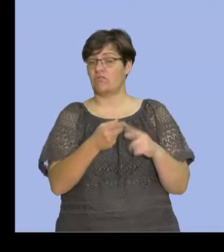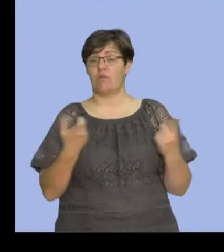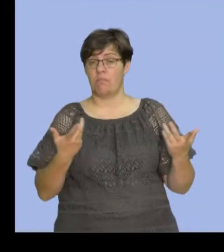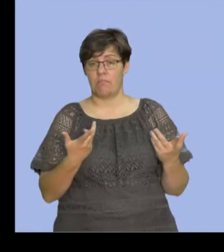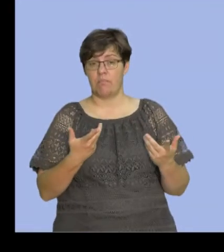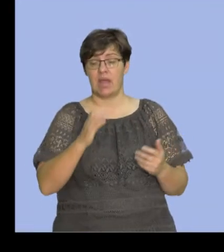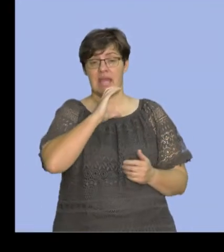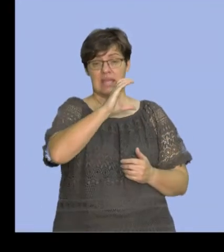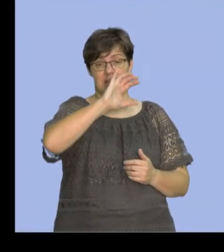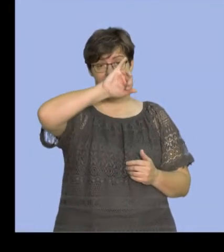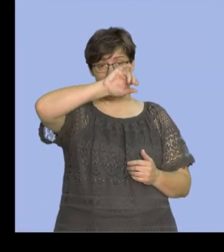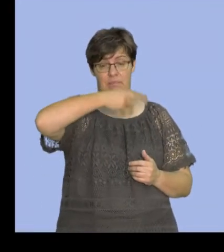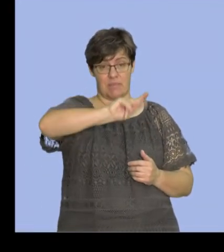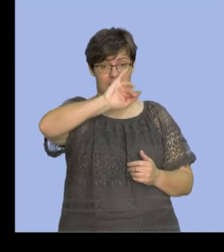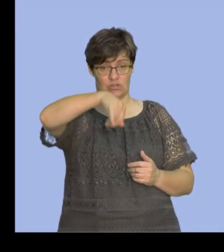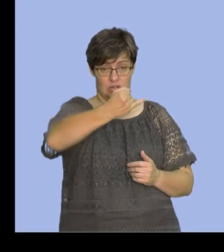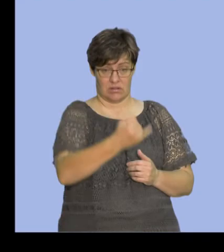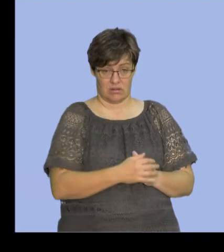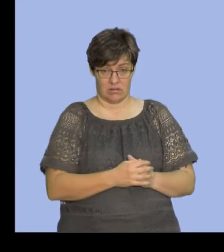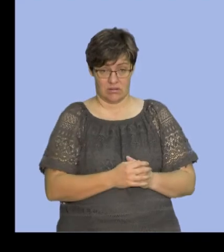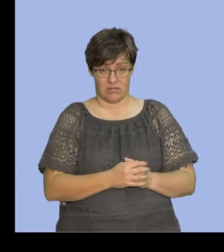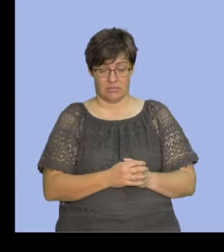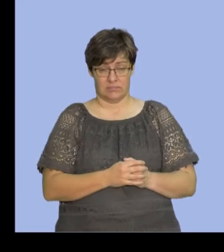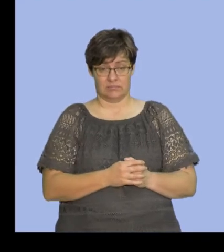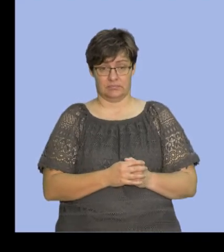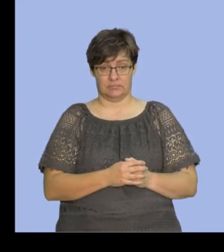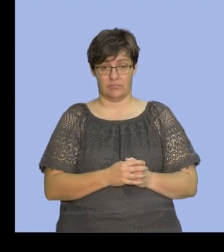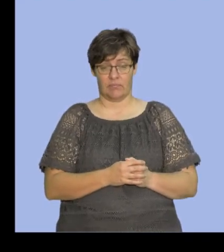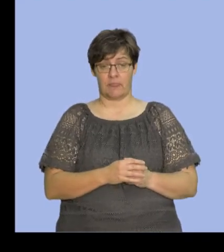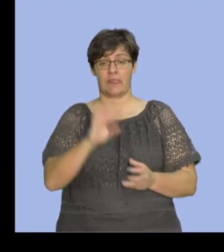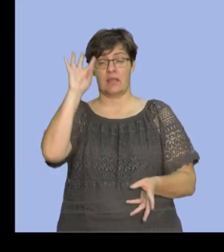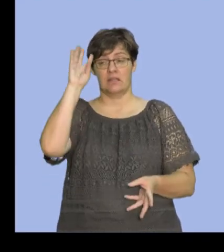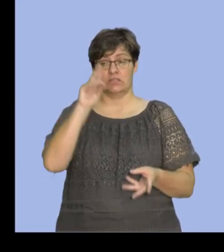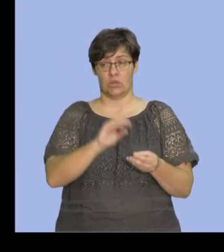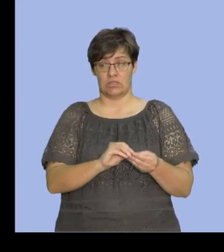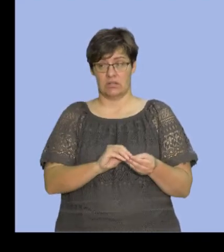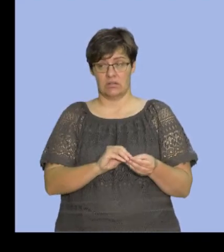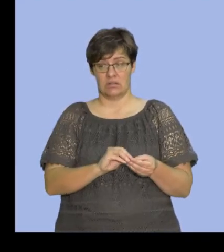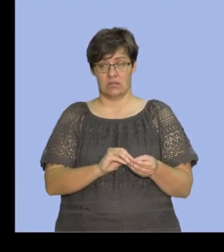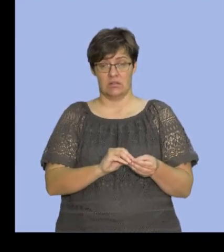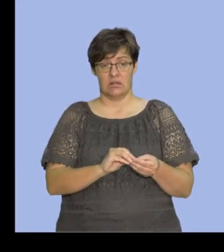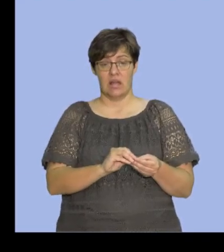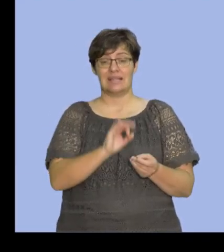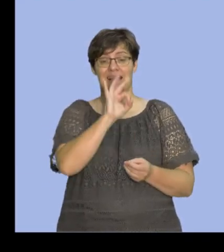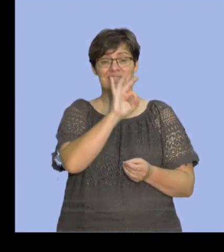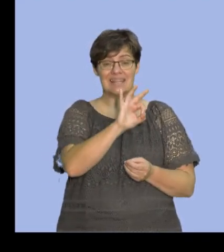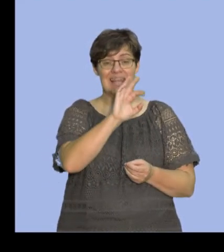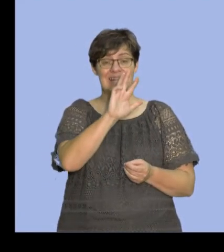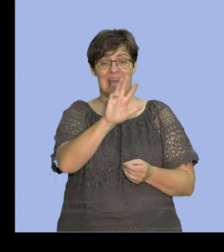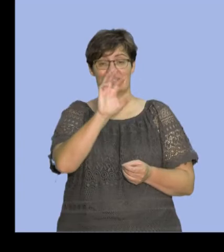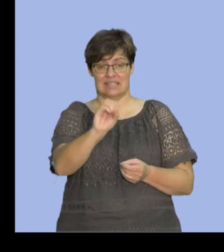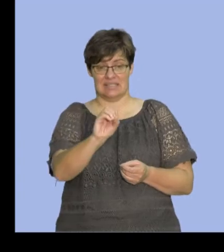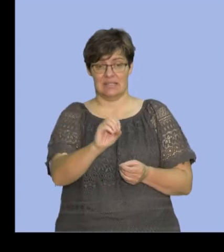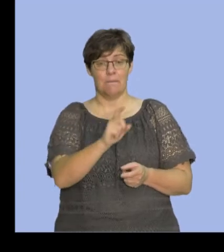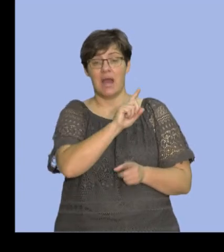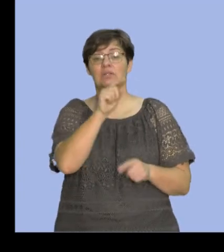Cash payments journal, right? And it was a total that was posted as 390